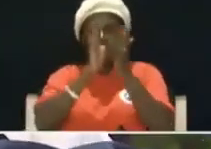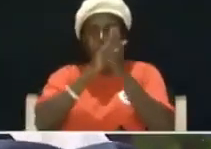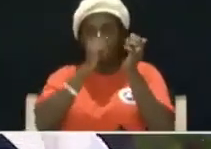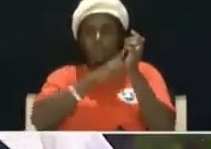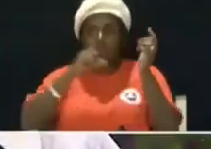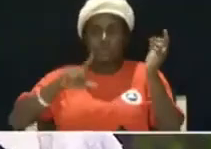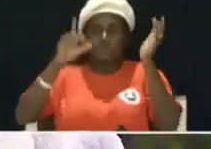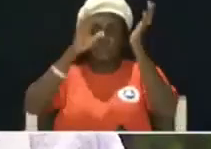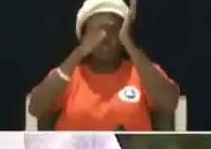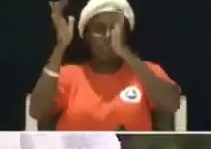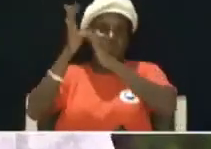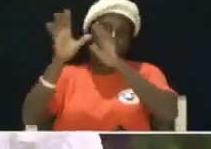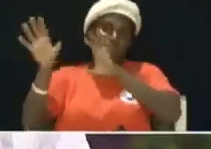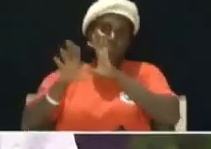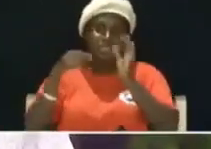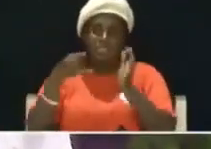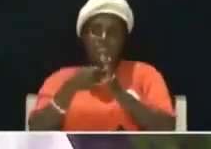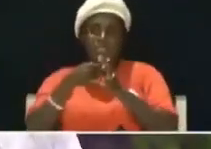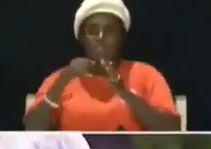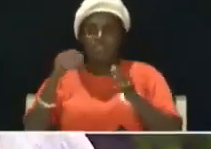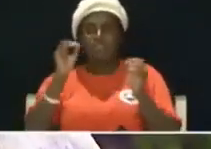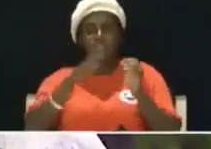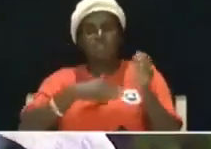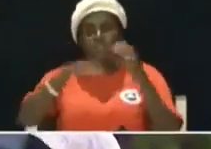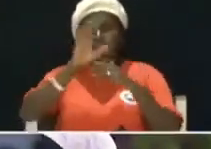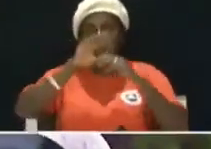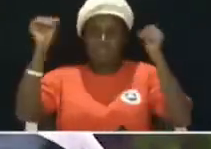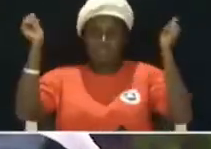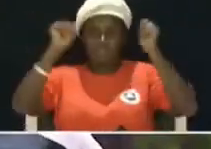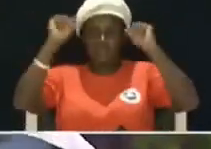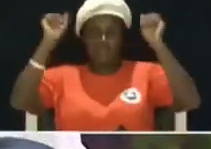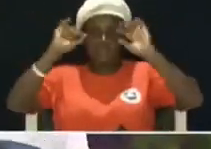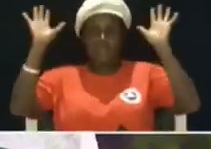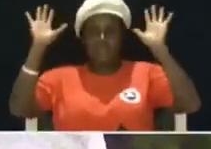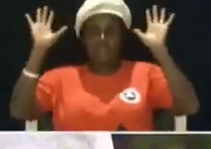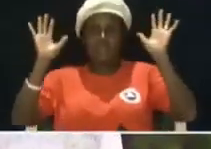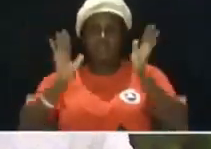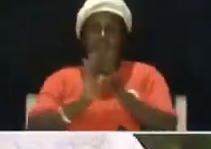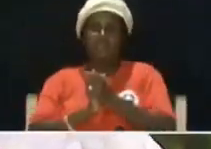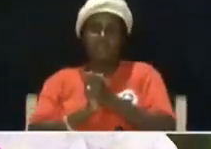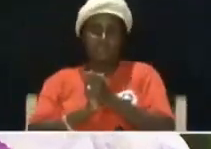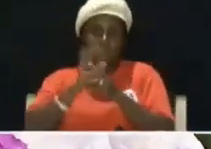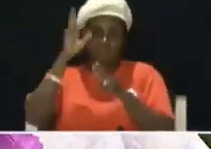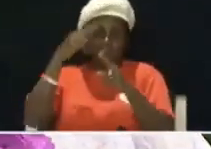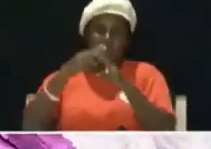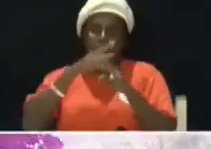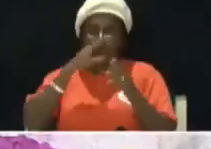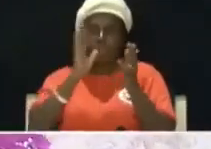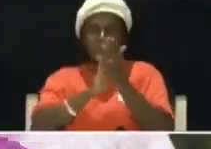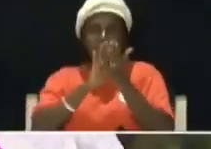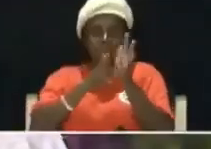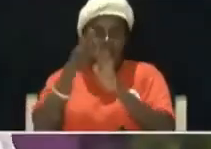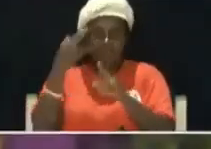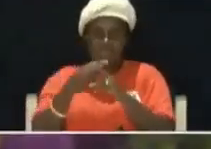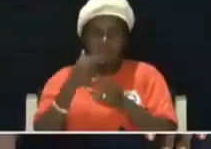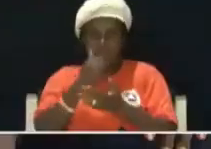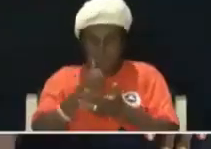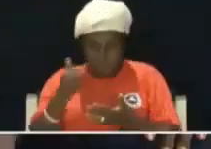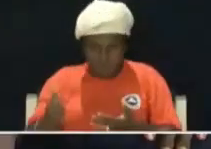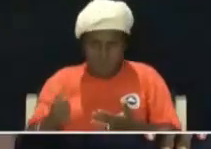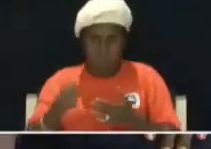it? Jesus. Oh my God. Wow. May his name forever be exalted in Jesus'